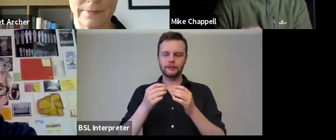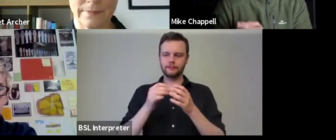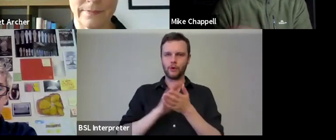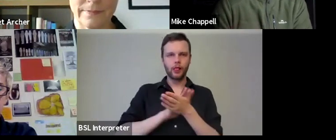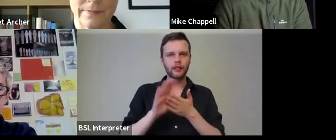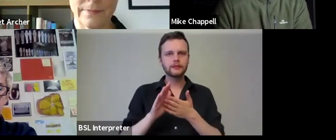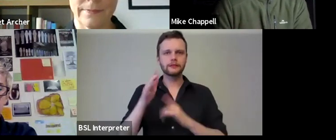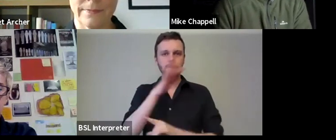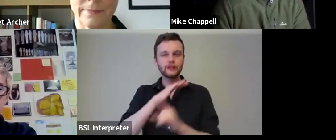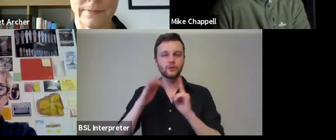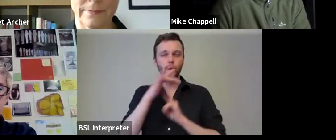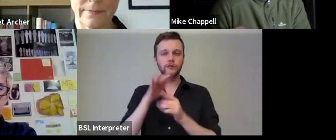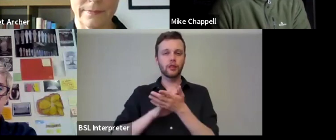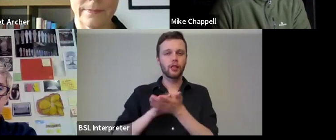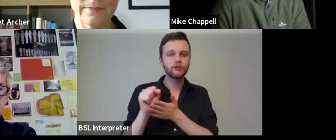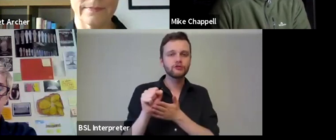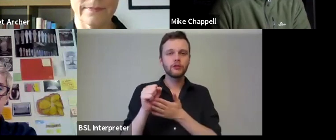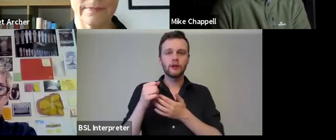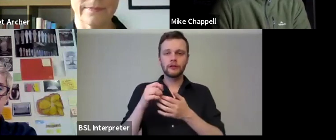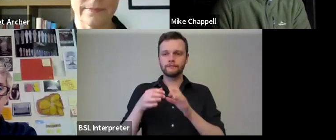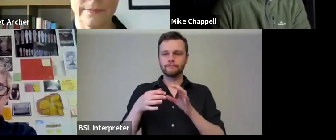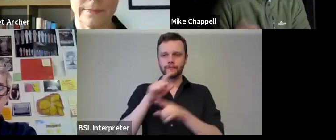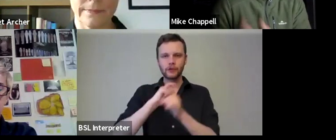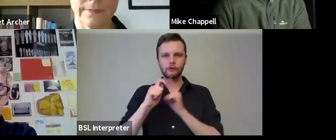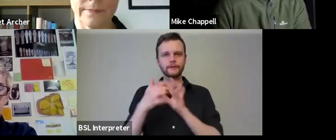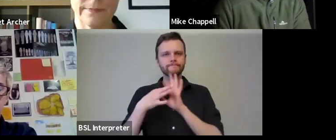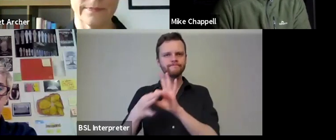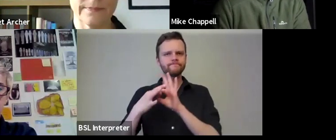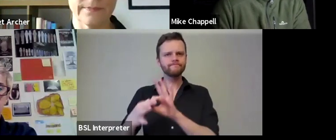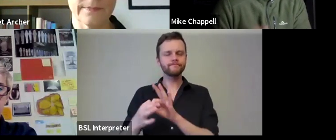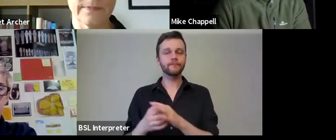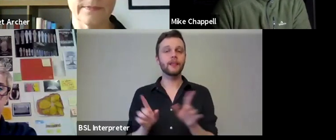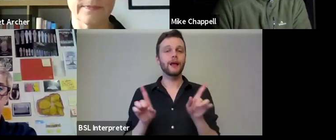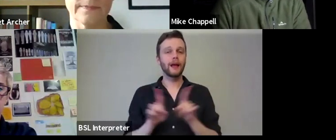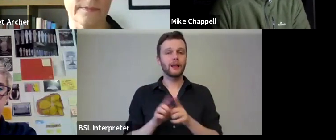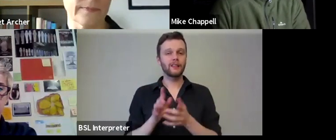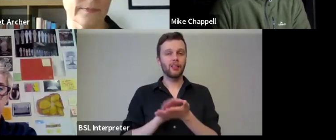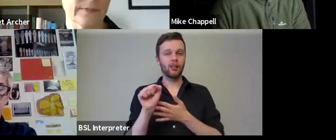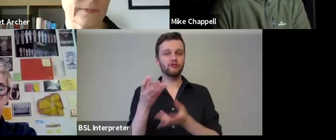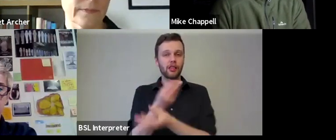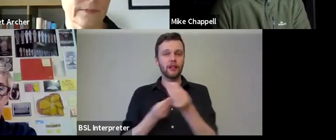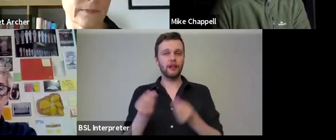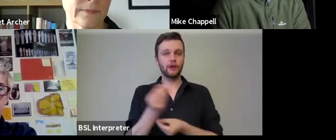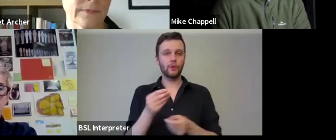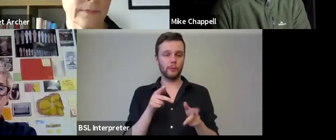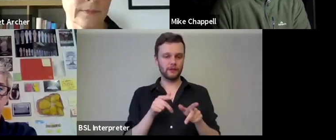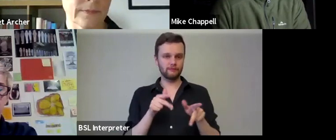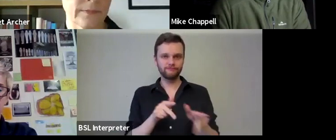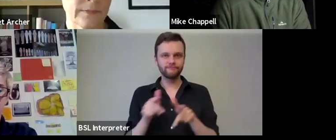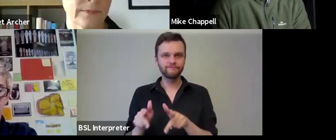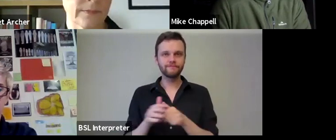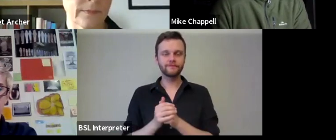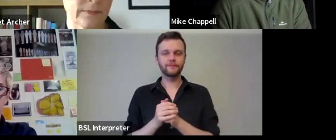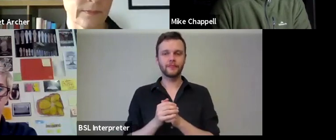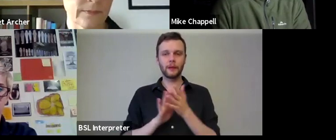cultural, the community connection aspects, and the cultural and economic aspects